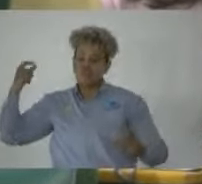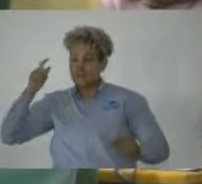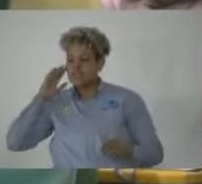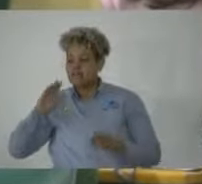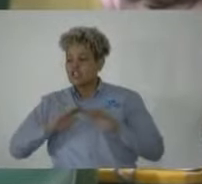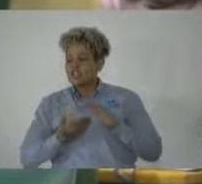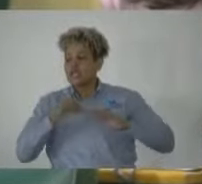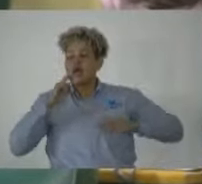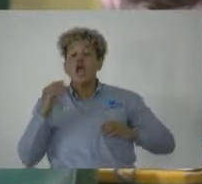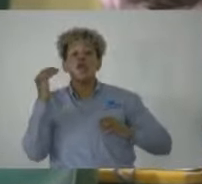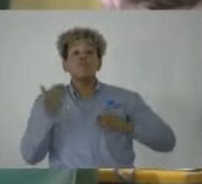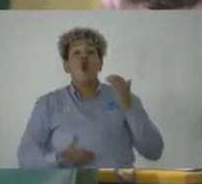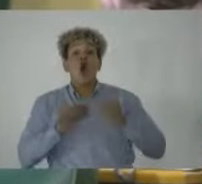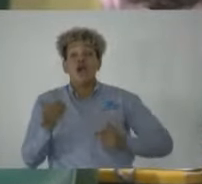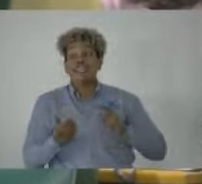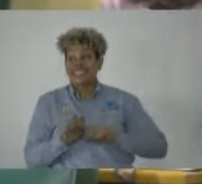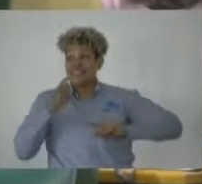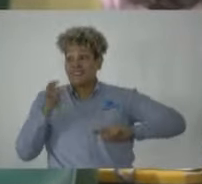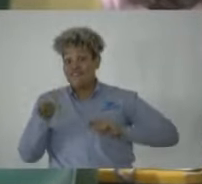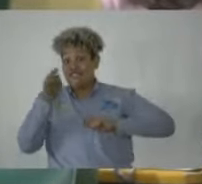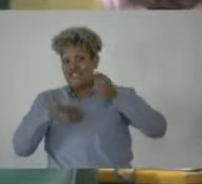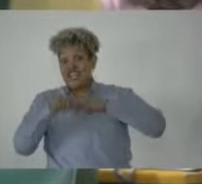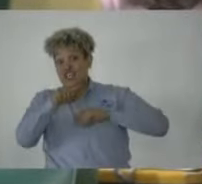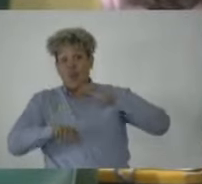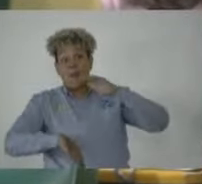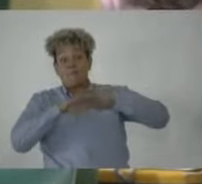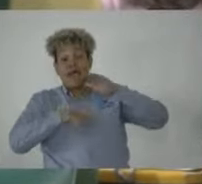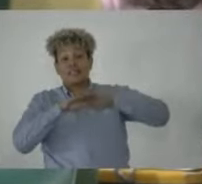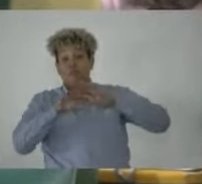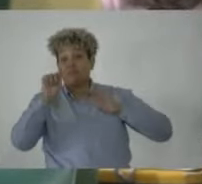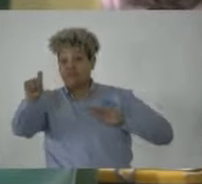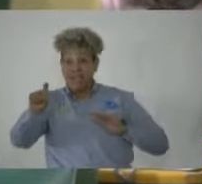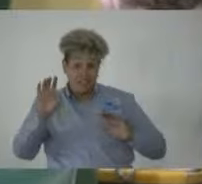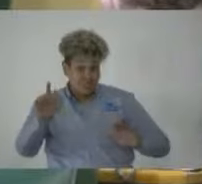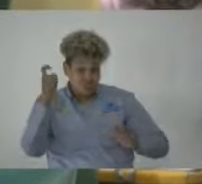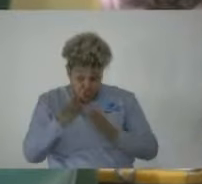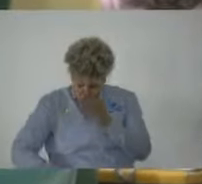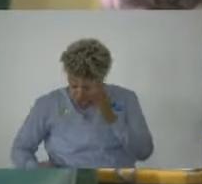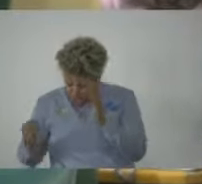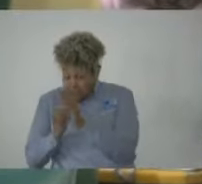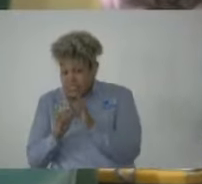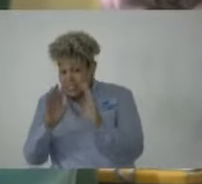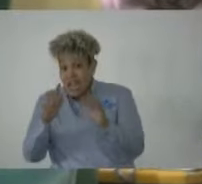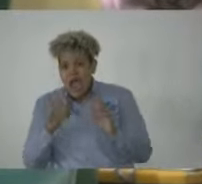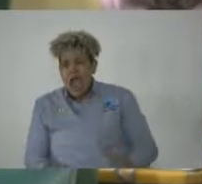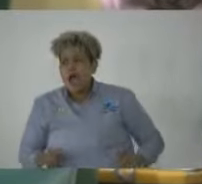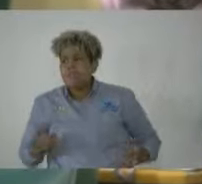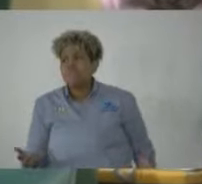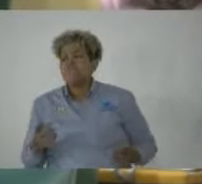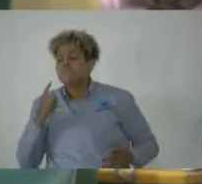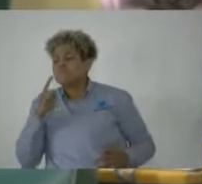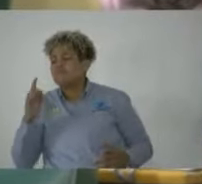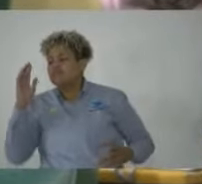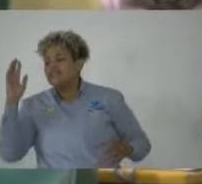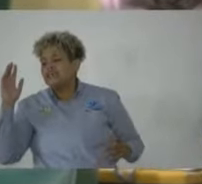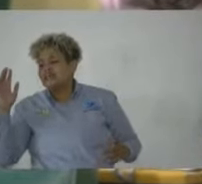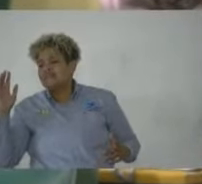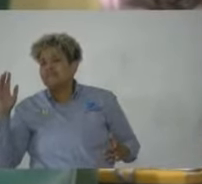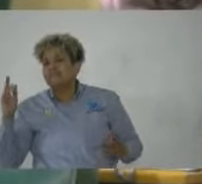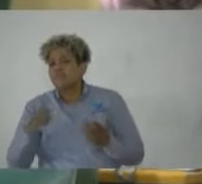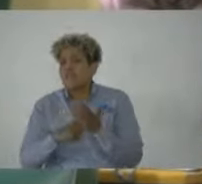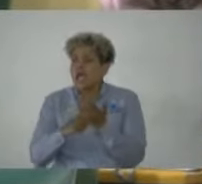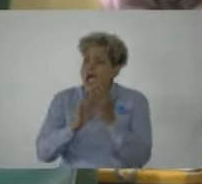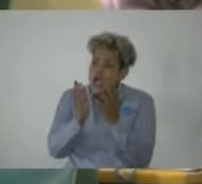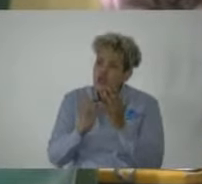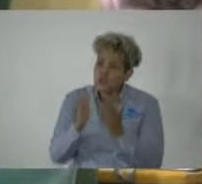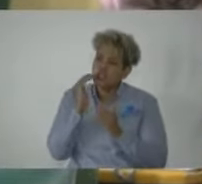And the process of changing those maximum duties, Madam Speaker, is a